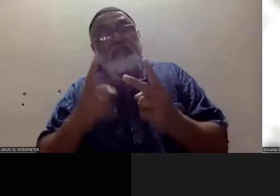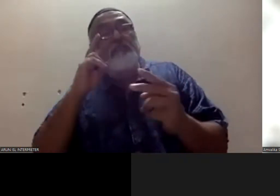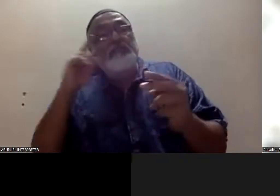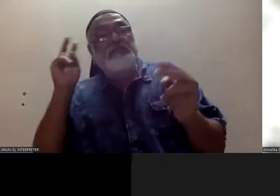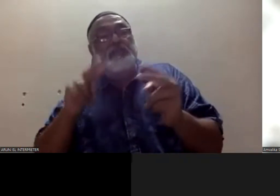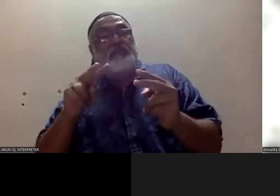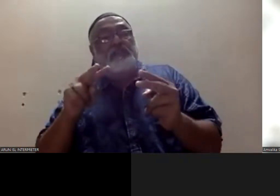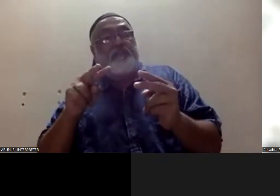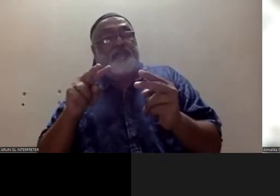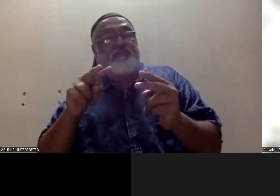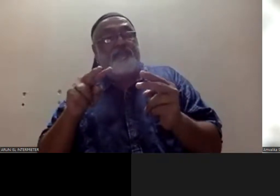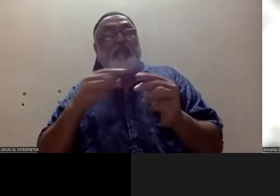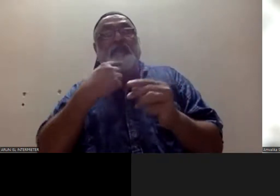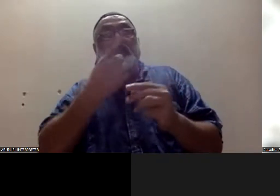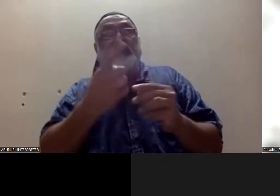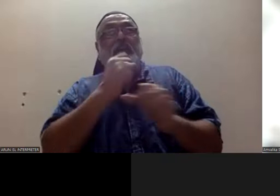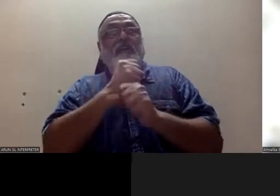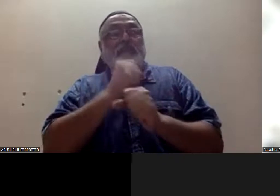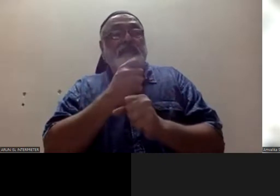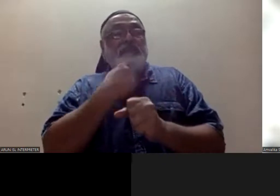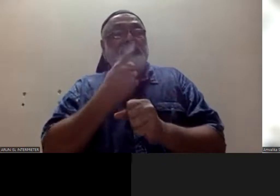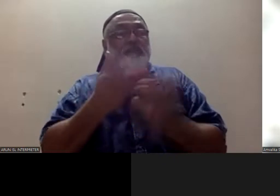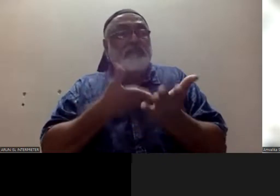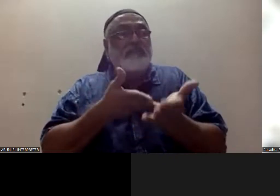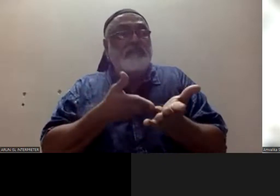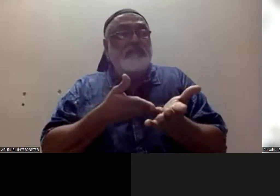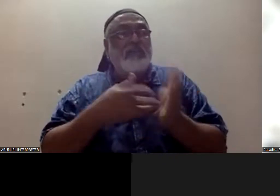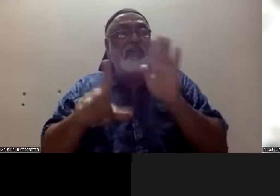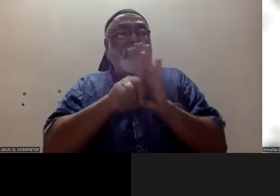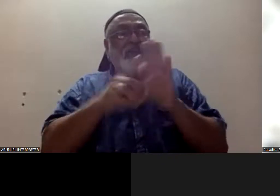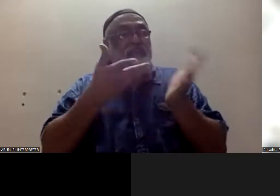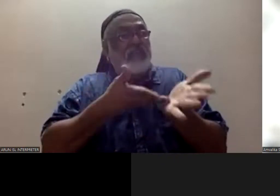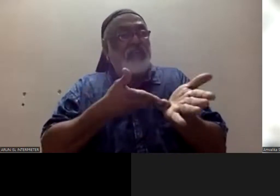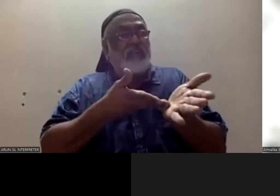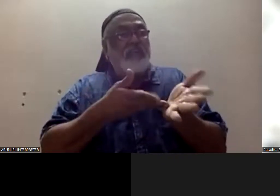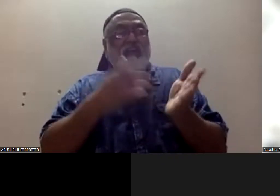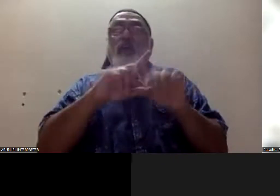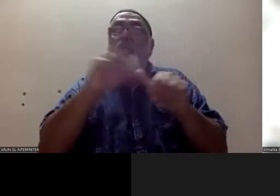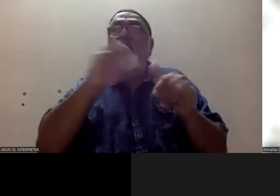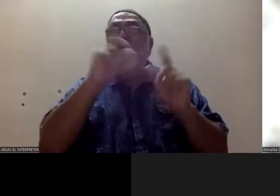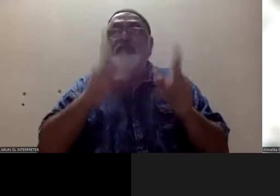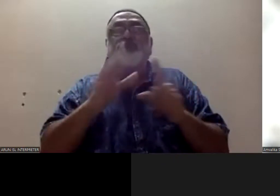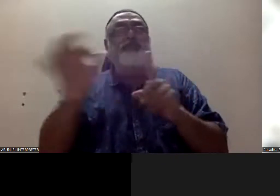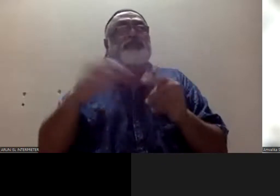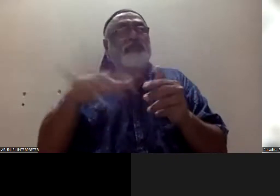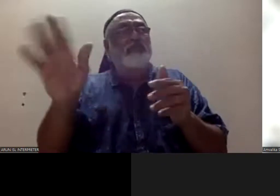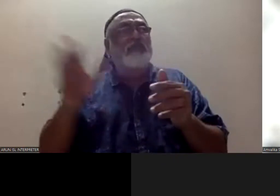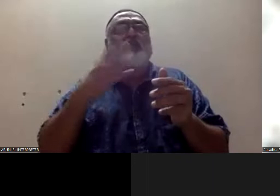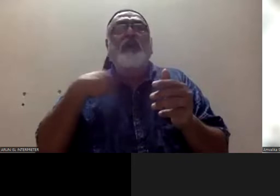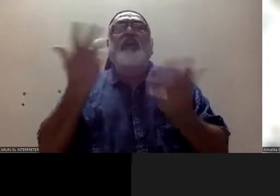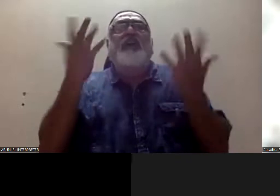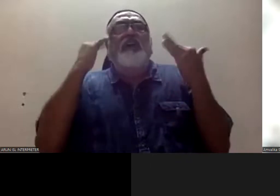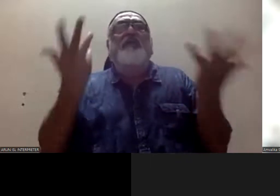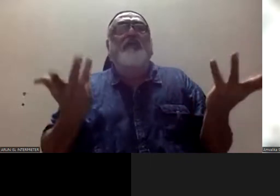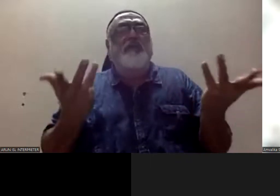you say this to the government will probably tell you that no, the law is there. The law is saying everybody should make it accessible. So why should I